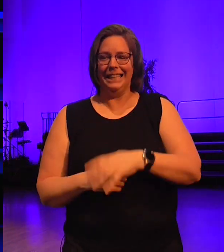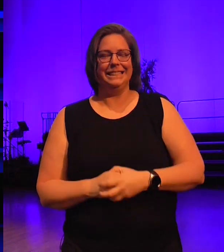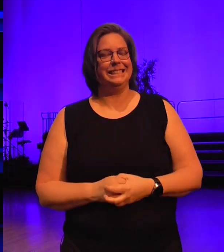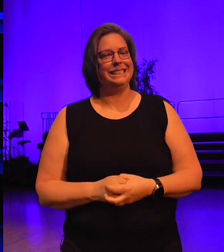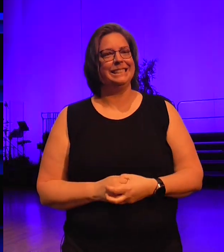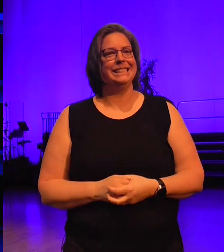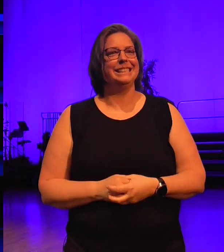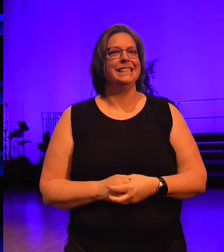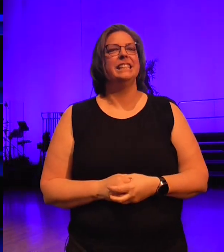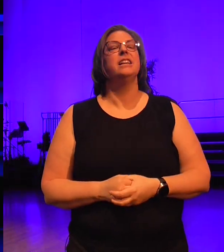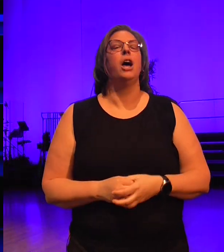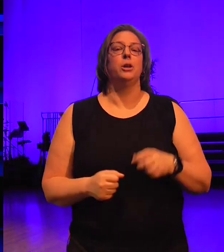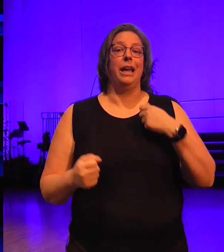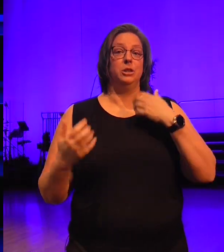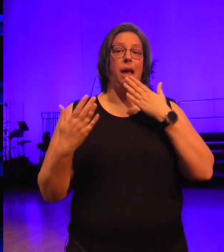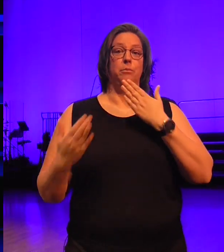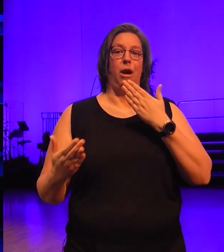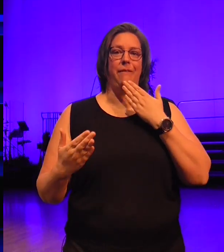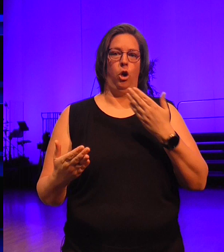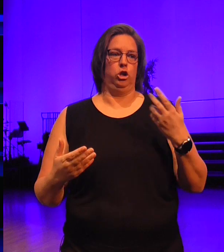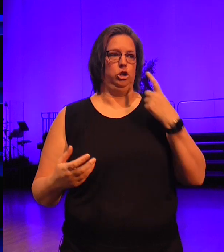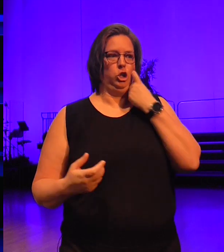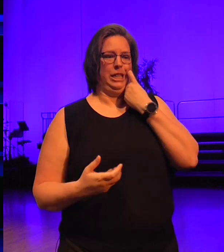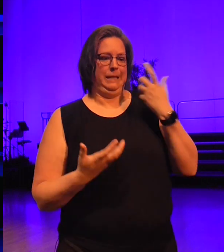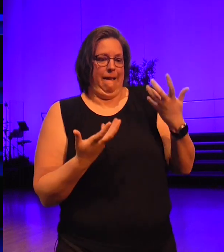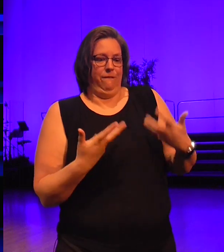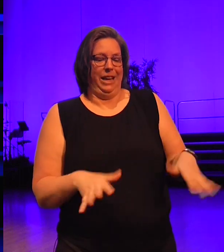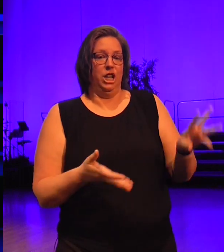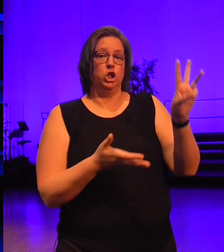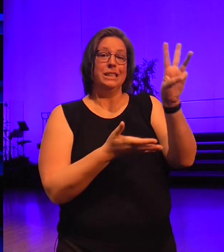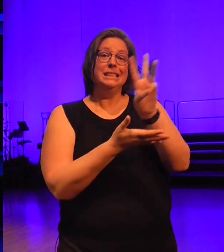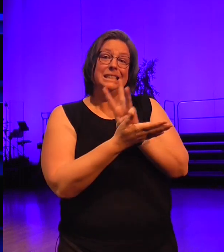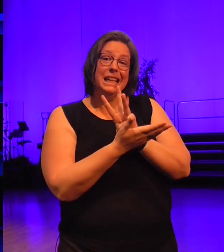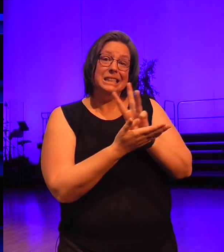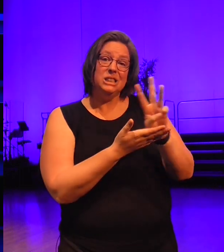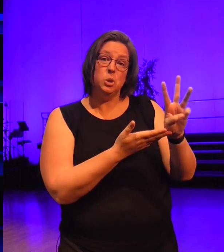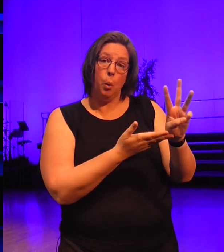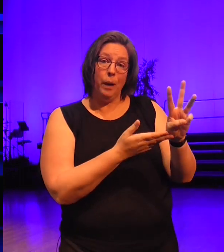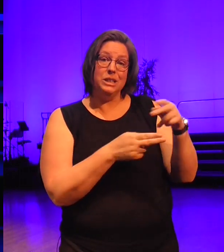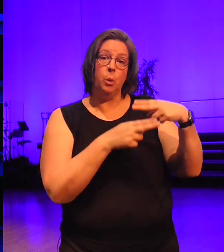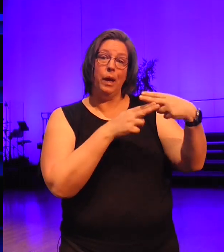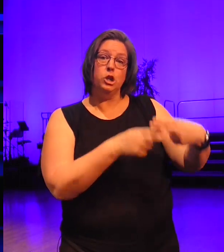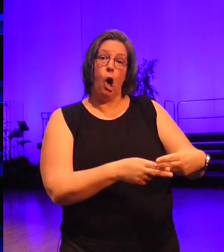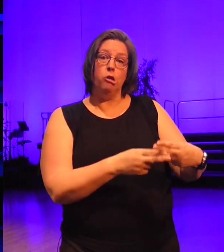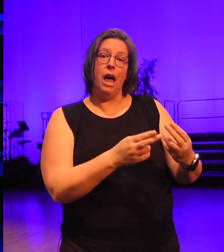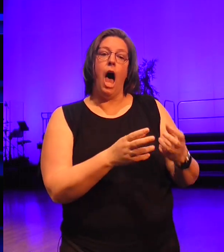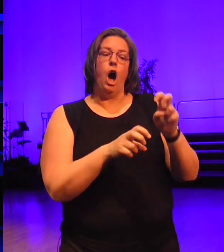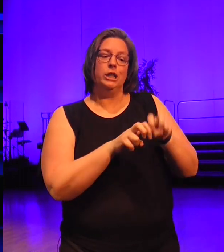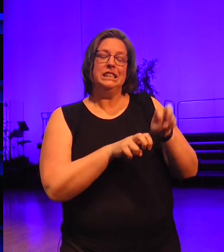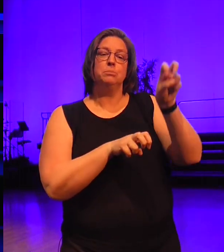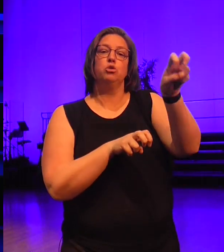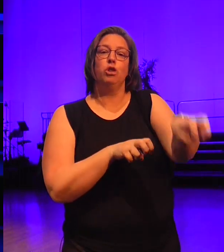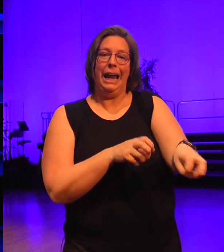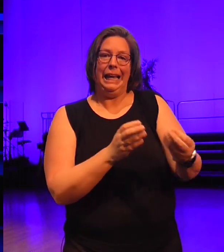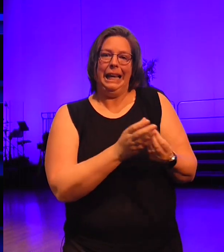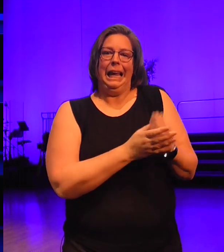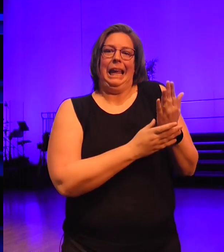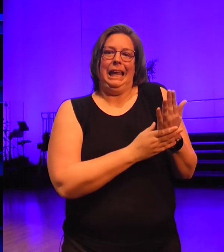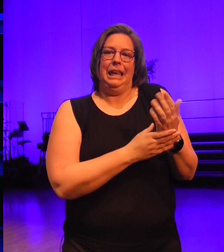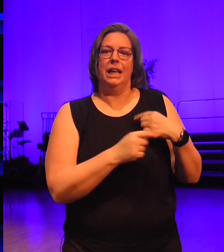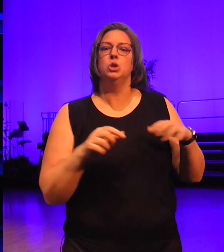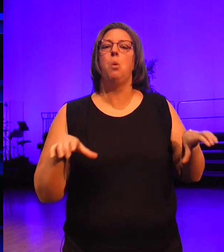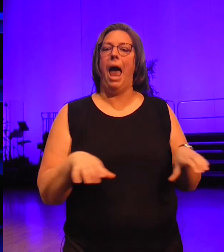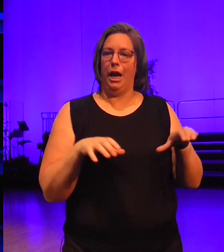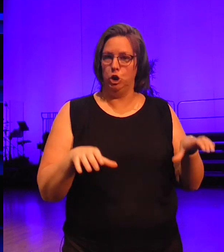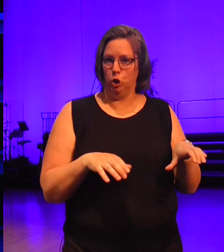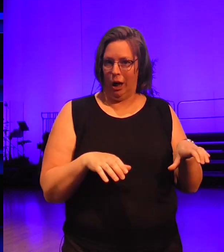I'm grateful. We just wrapped up a 6-week thing that we called our Spring into Action campaign. And it was just an